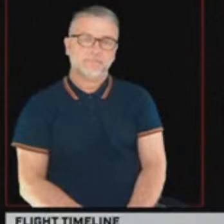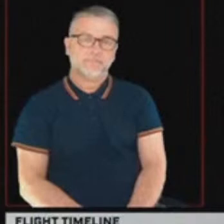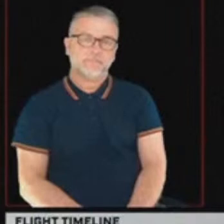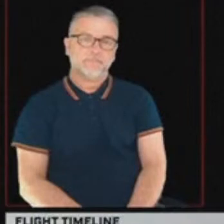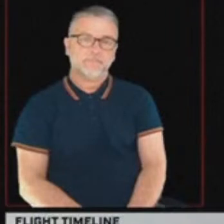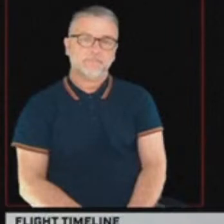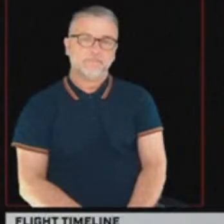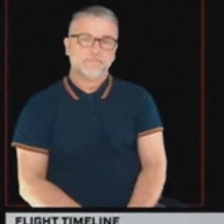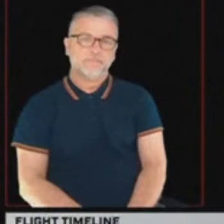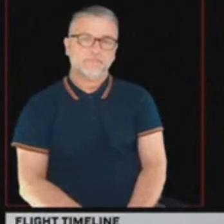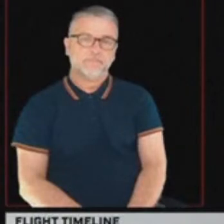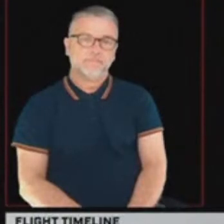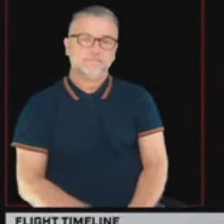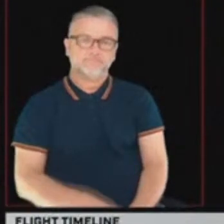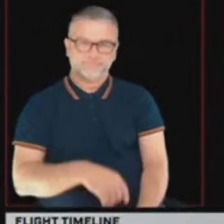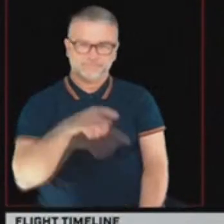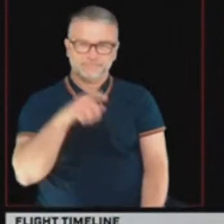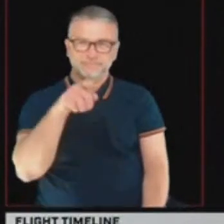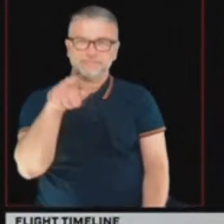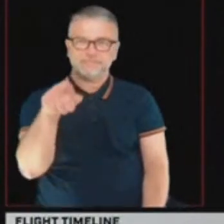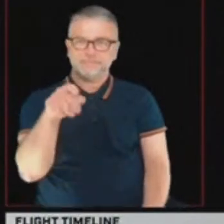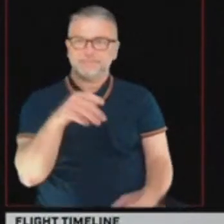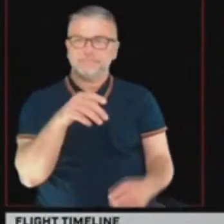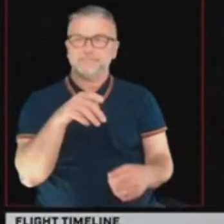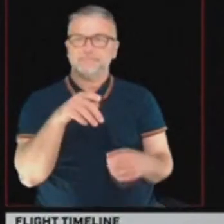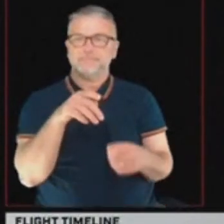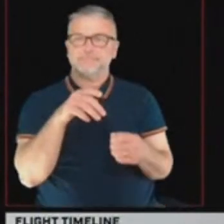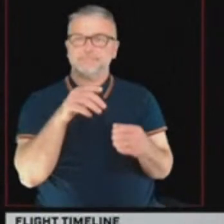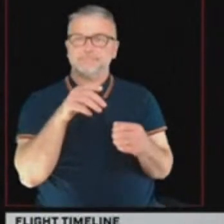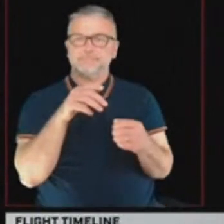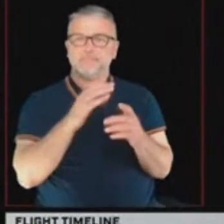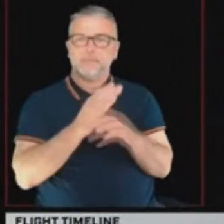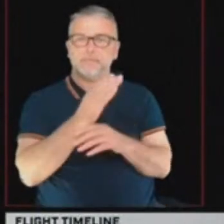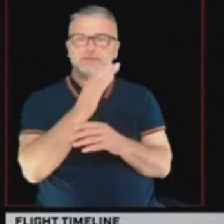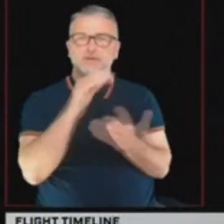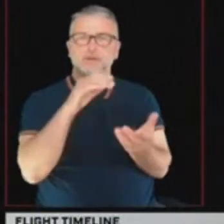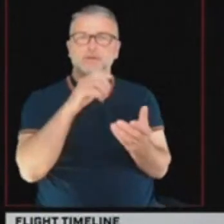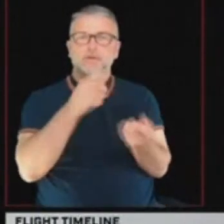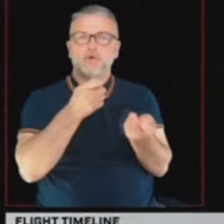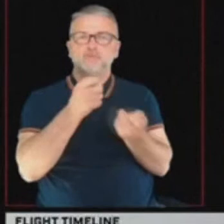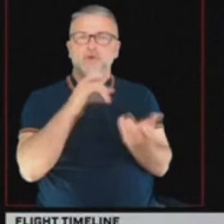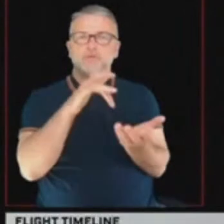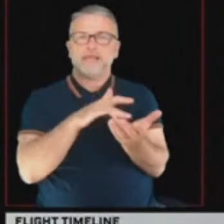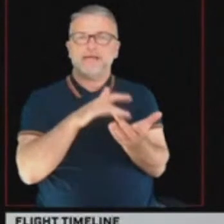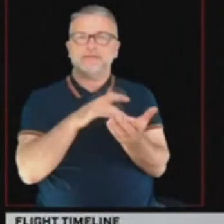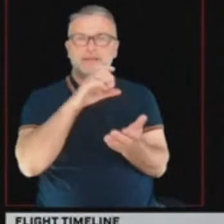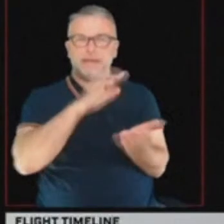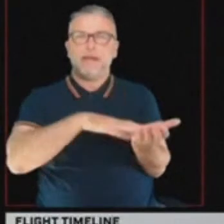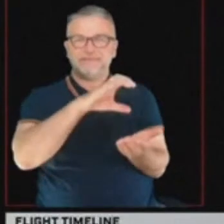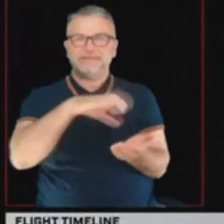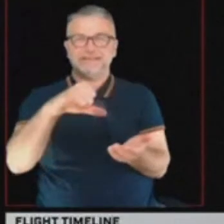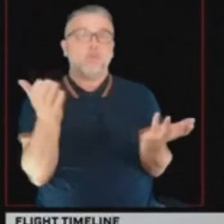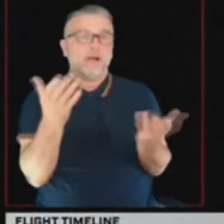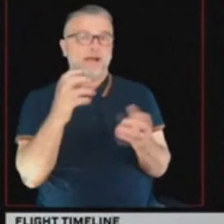You can see images on screen right now from our Mission Control Center over in Cornwall, the UK.